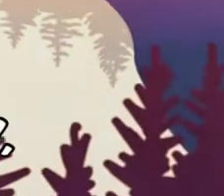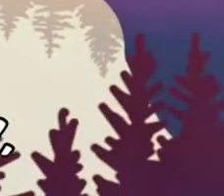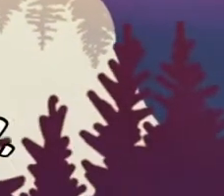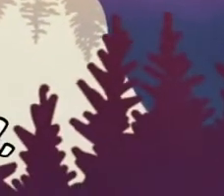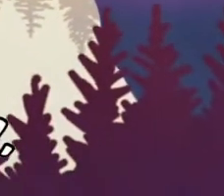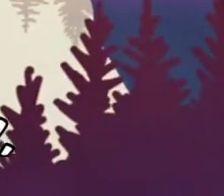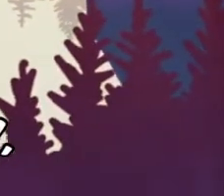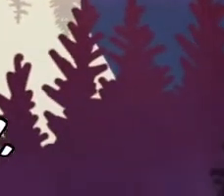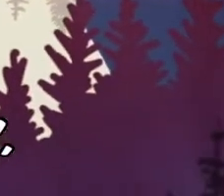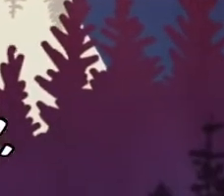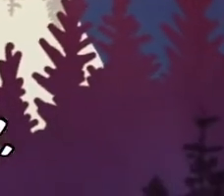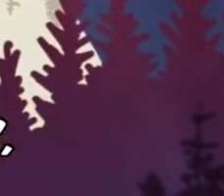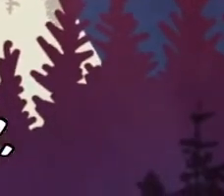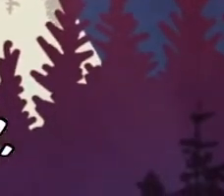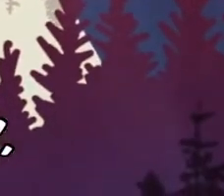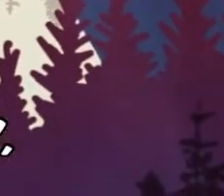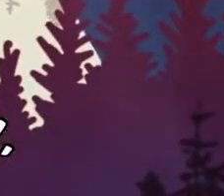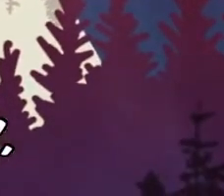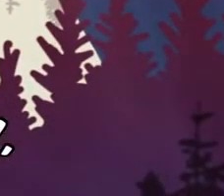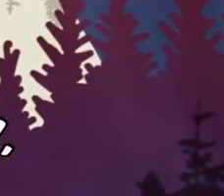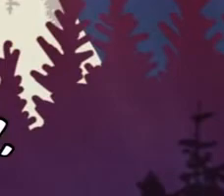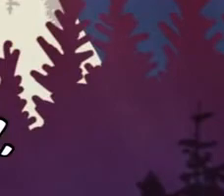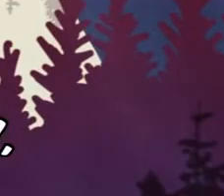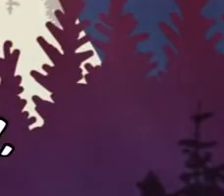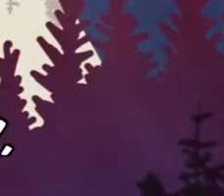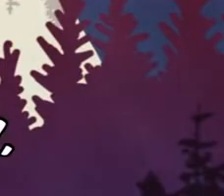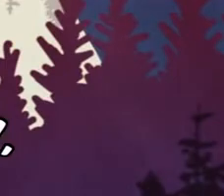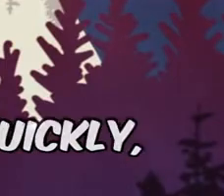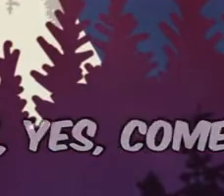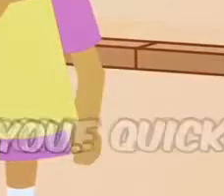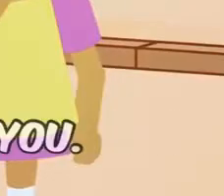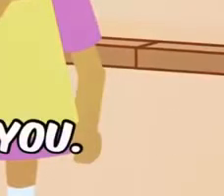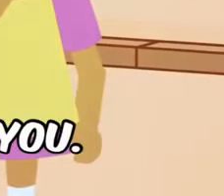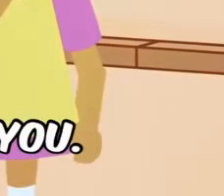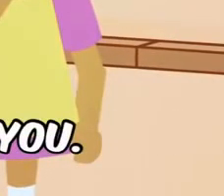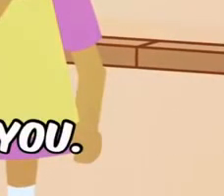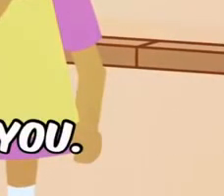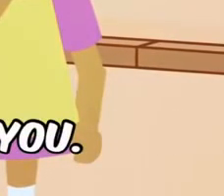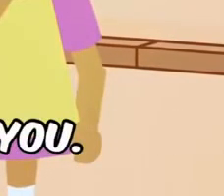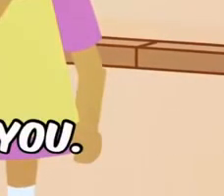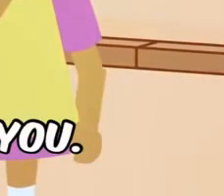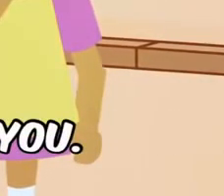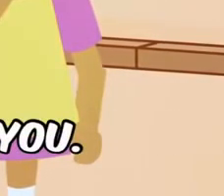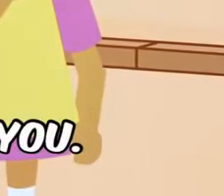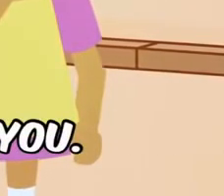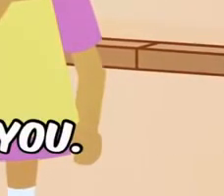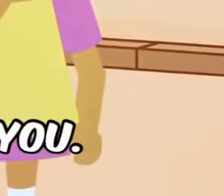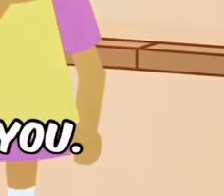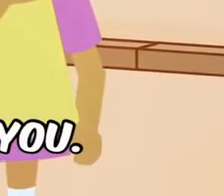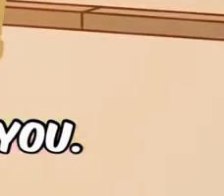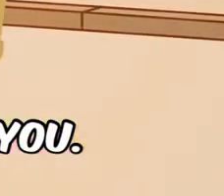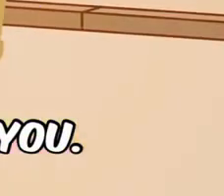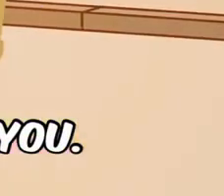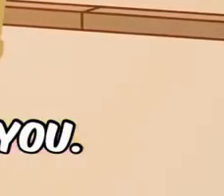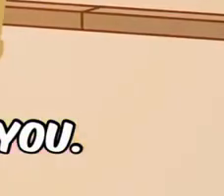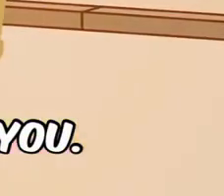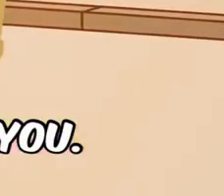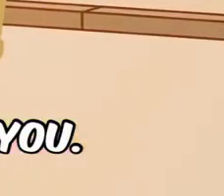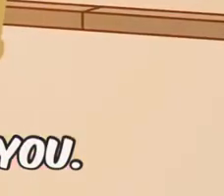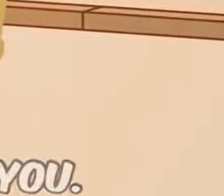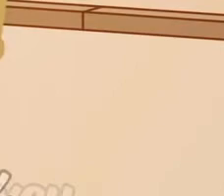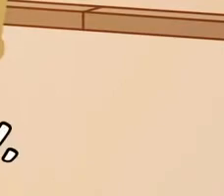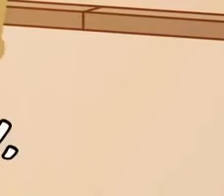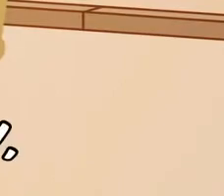wrong. So come quickly, yes, come quickly. There are blessings waiting here for